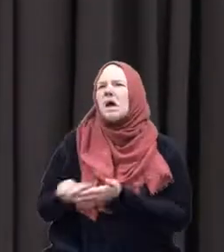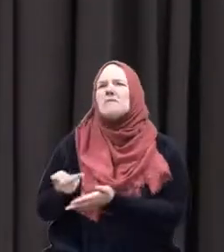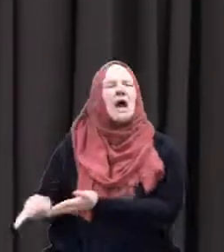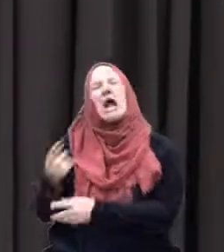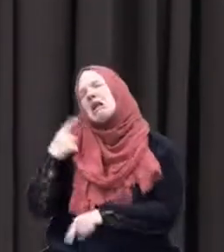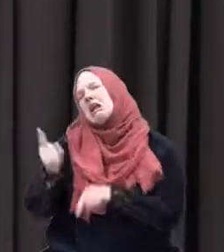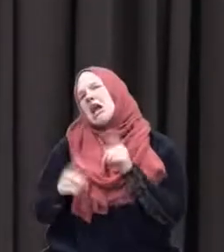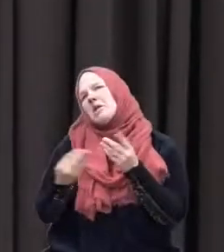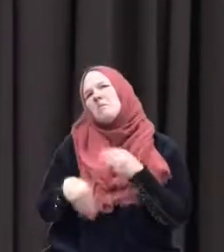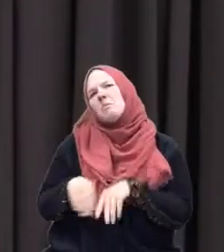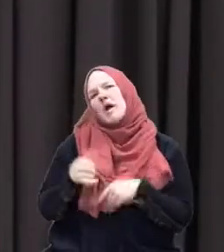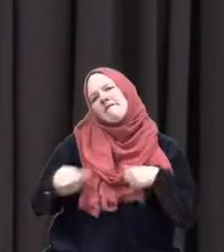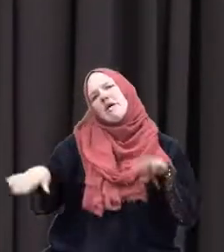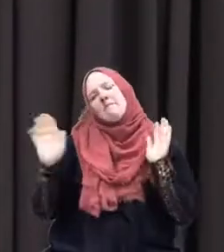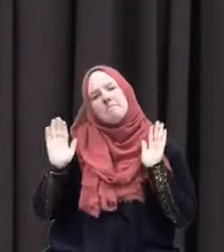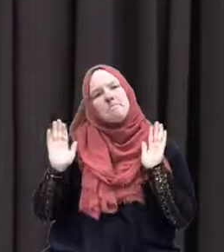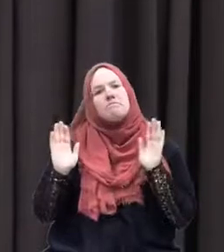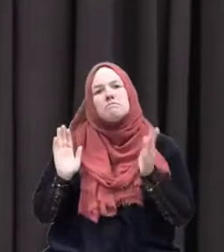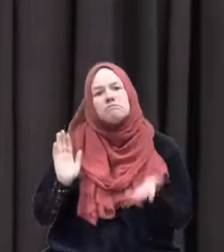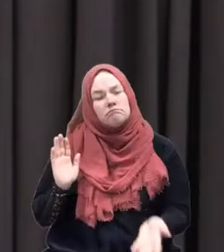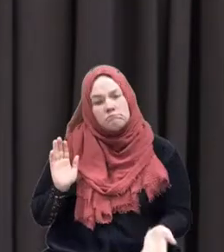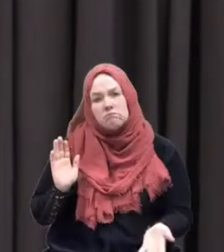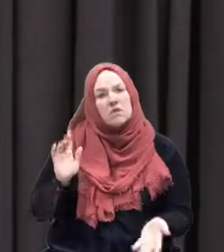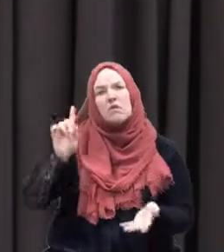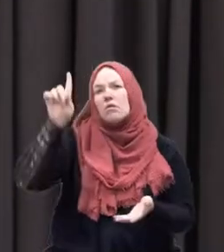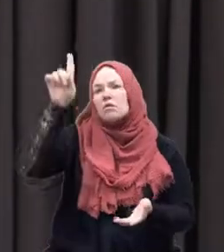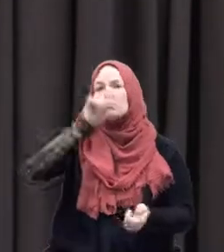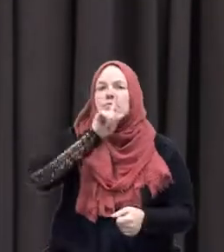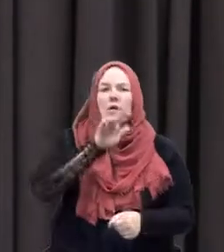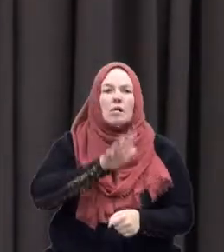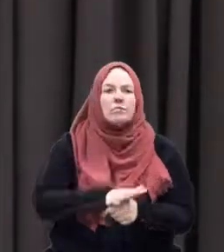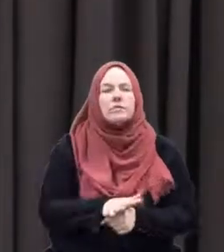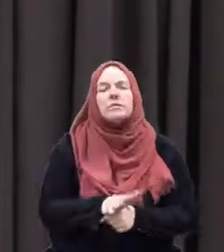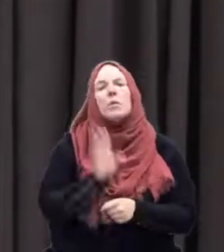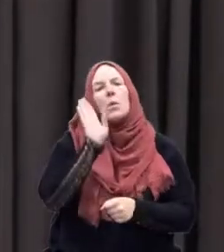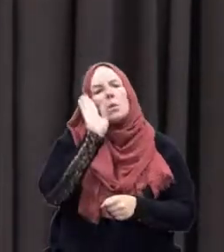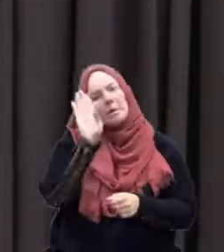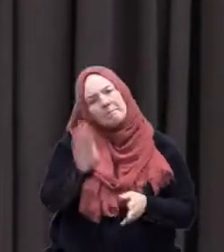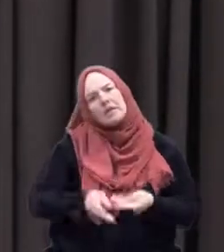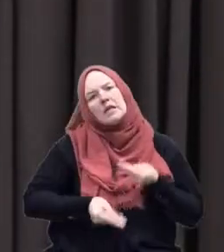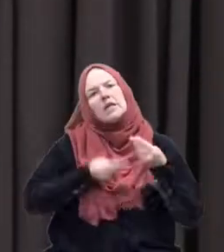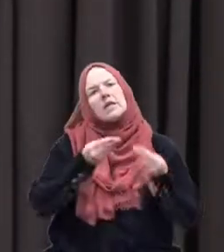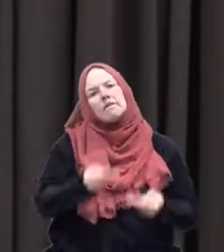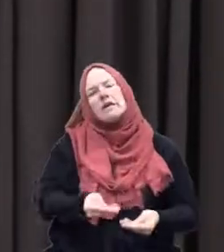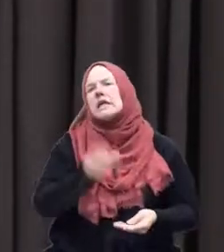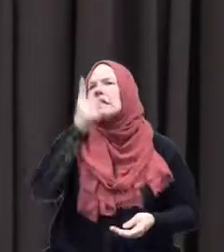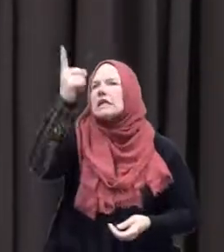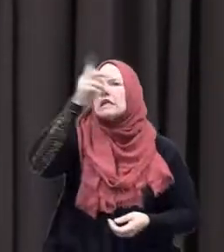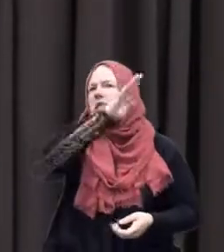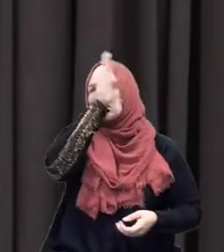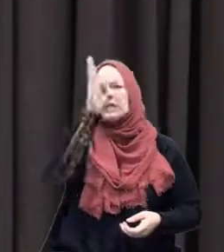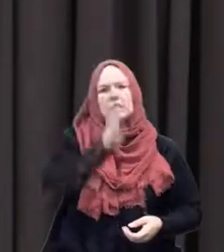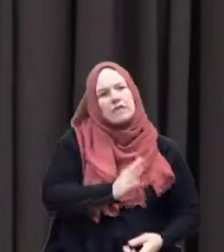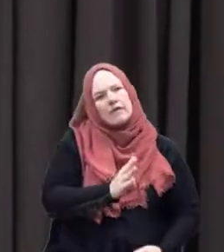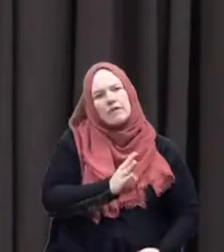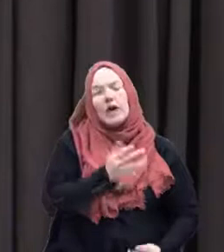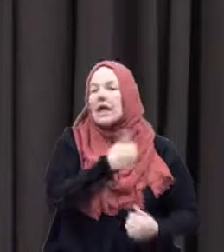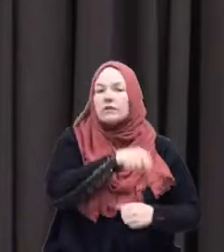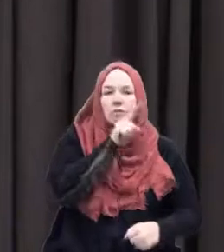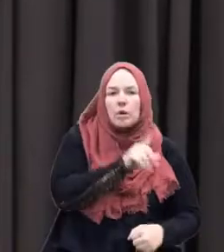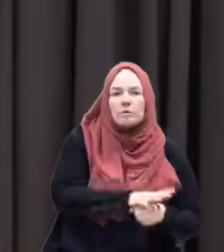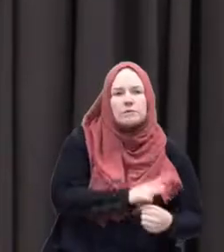trust in Allah subhanahu wa ta'ala. Allah promised and His promise will be delivered. He